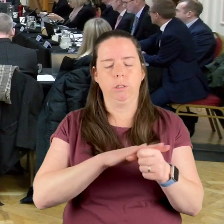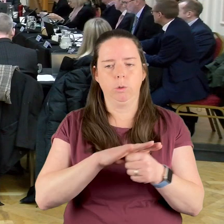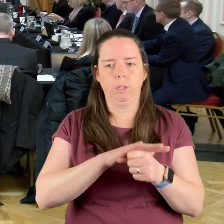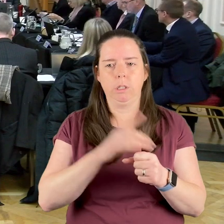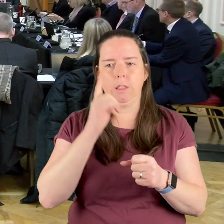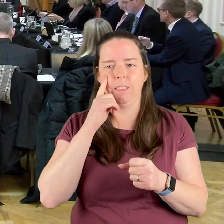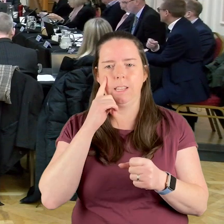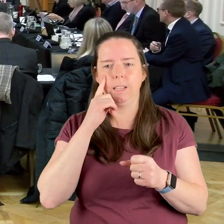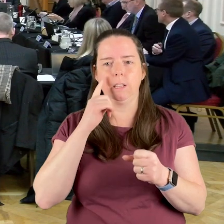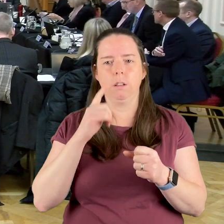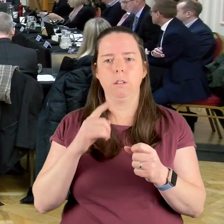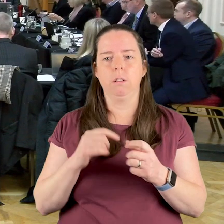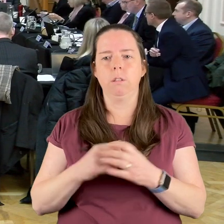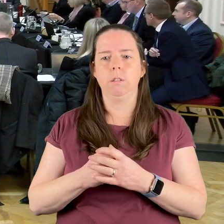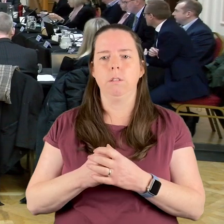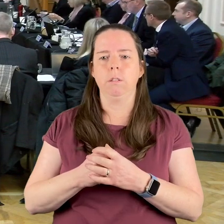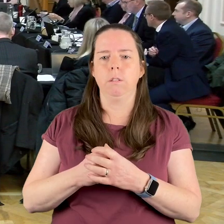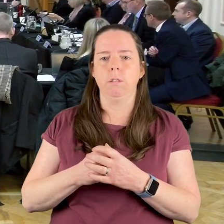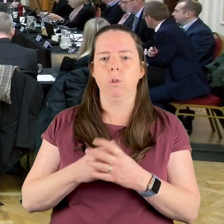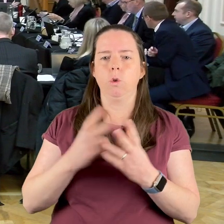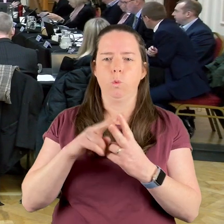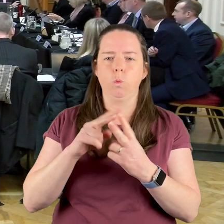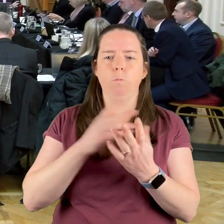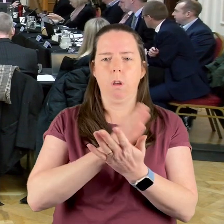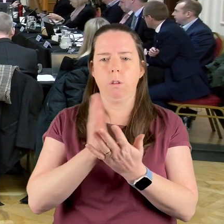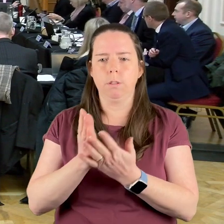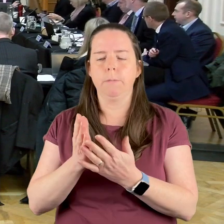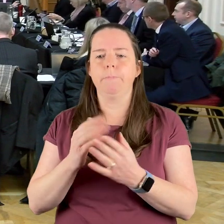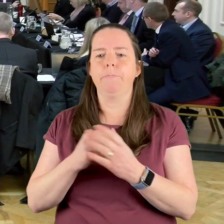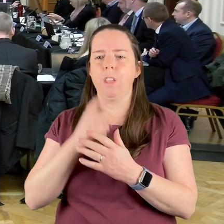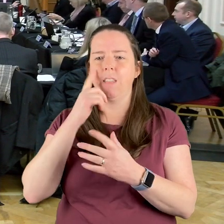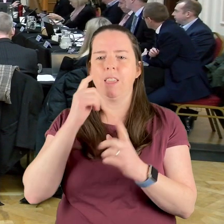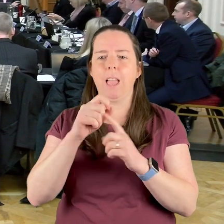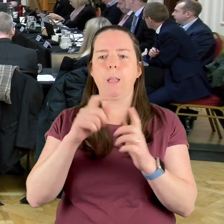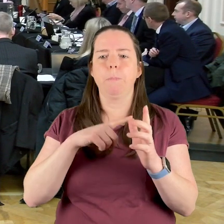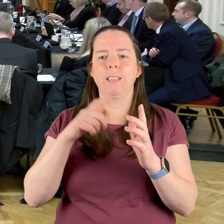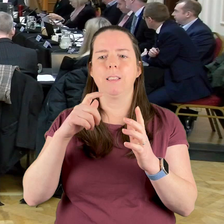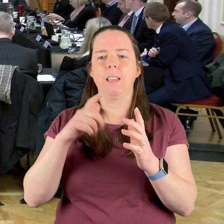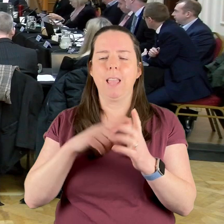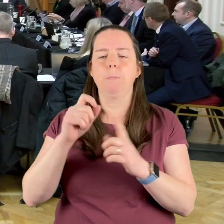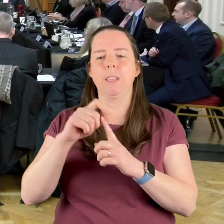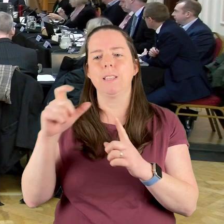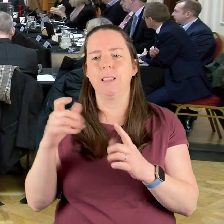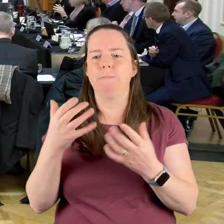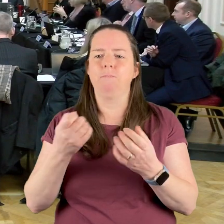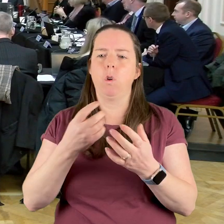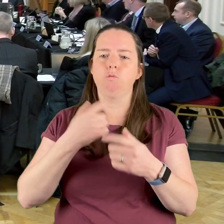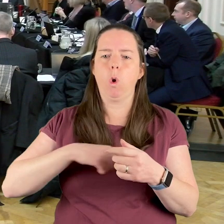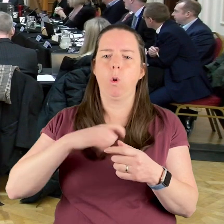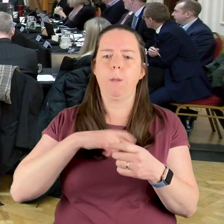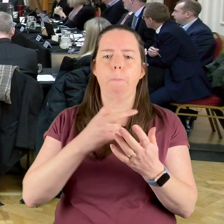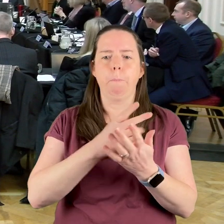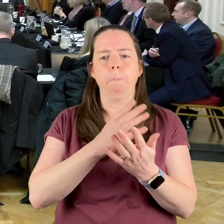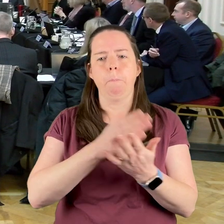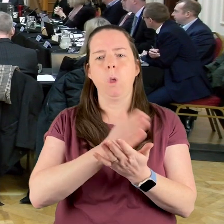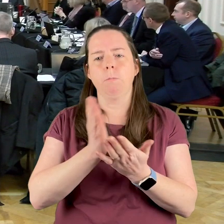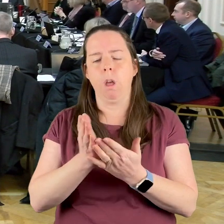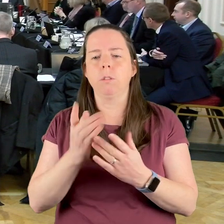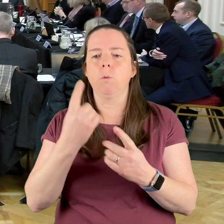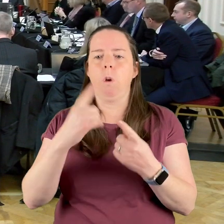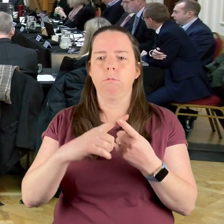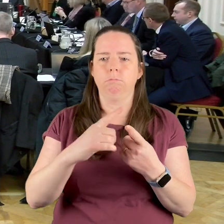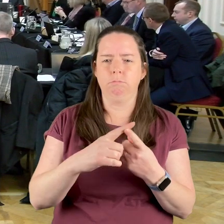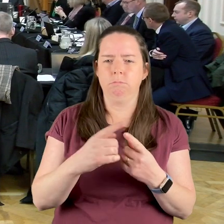mean, obviously we are in a very difficult, challenging financial situation. I think there's two parts to this, Martin. I